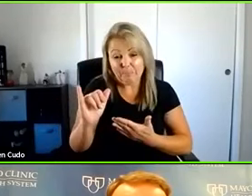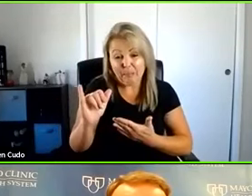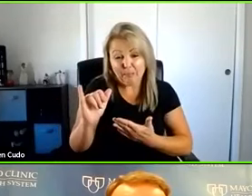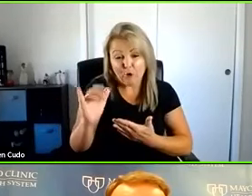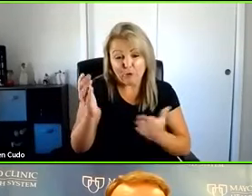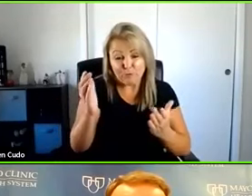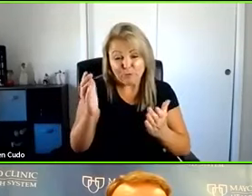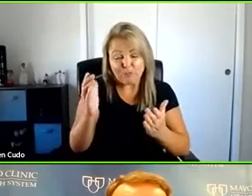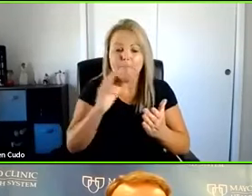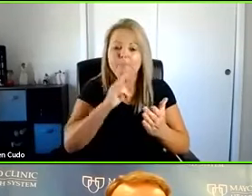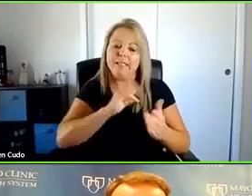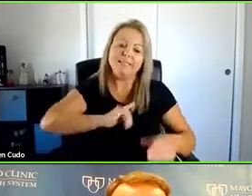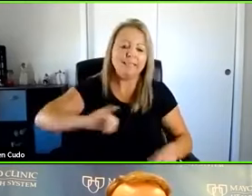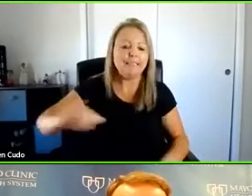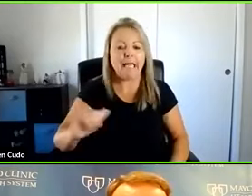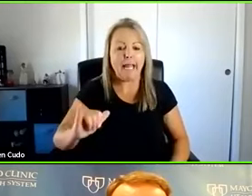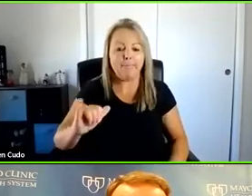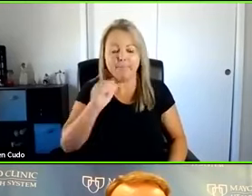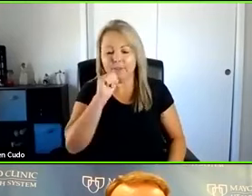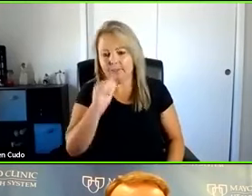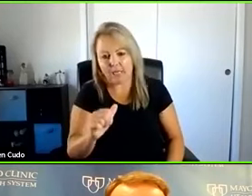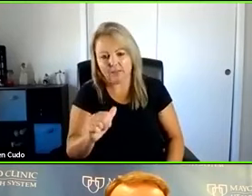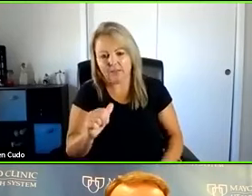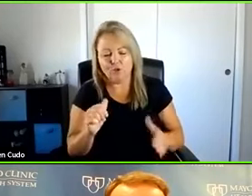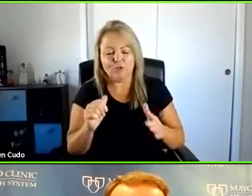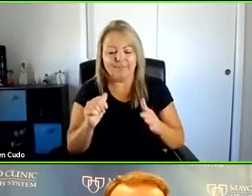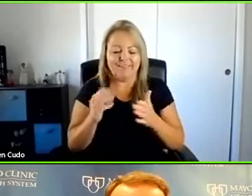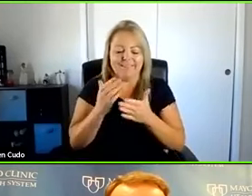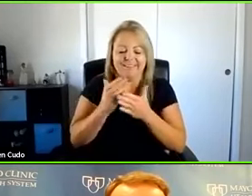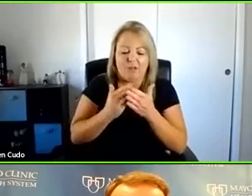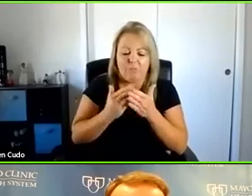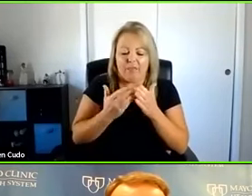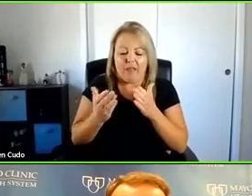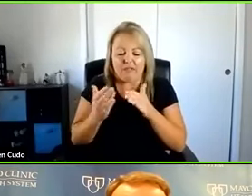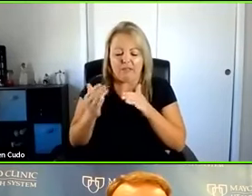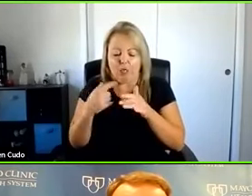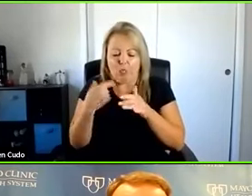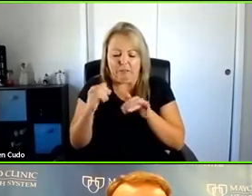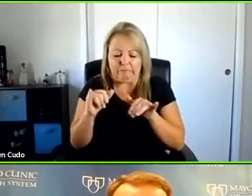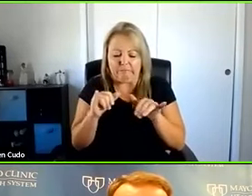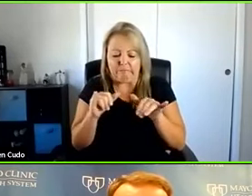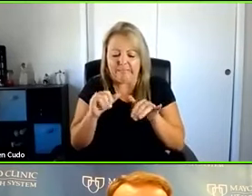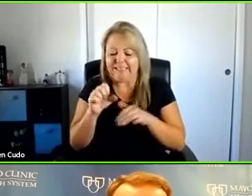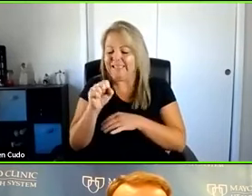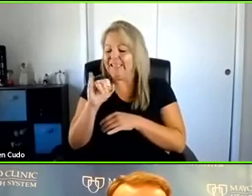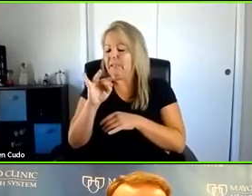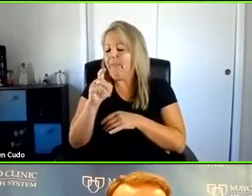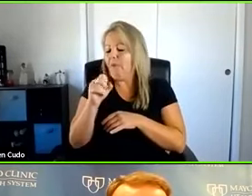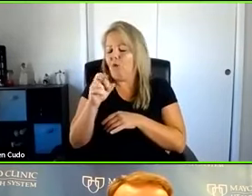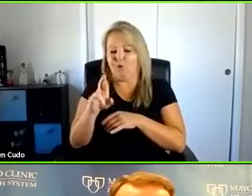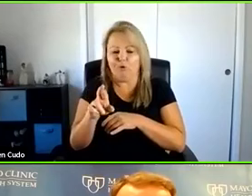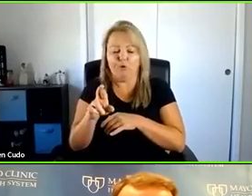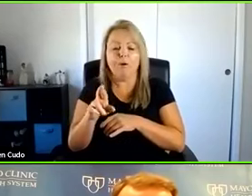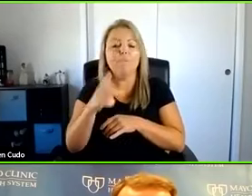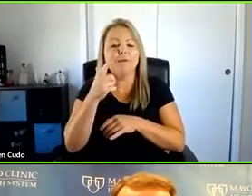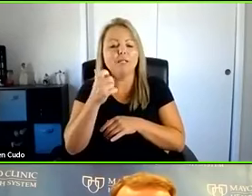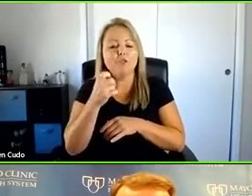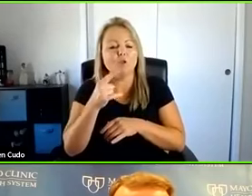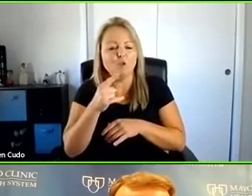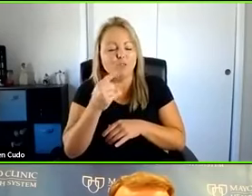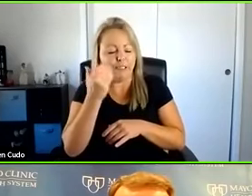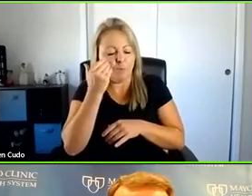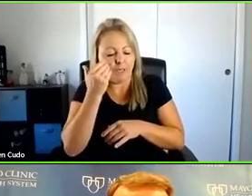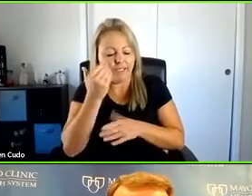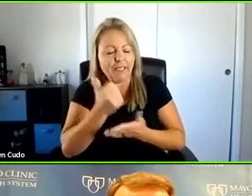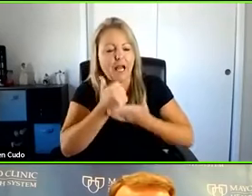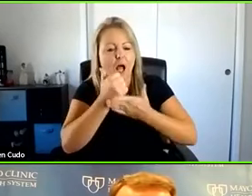same. So I do think that those nuances are really important to be aware of, because they will help to decrease the